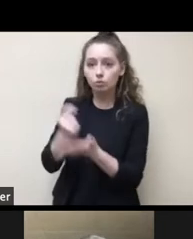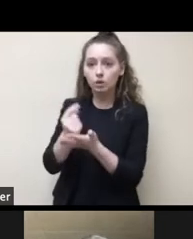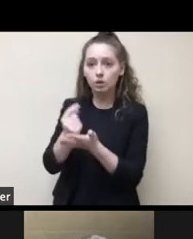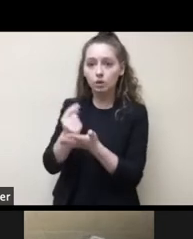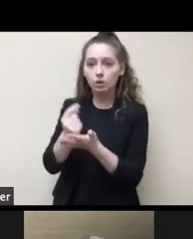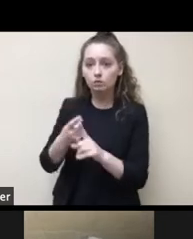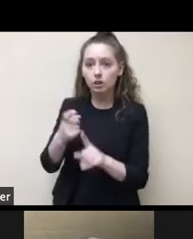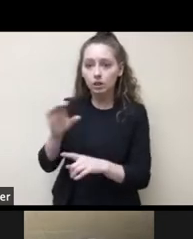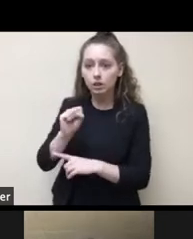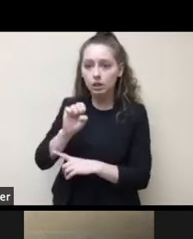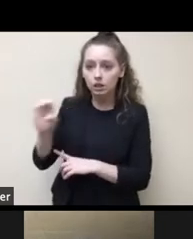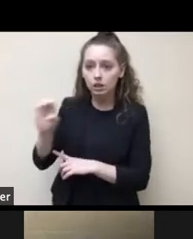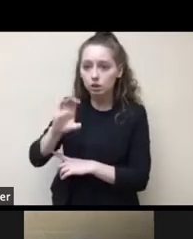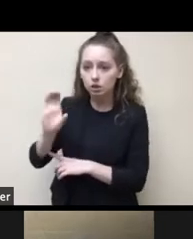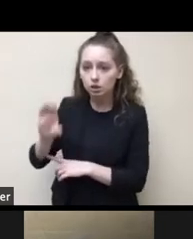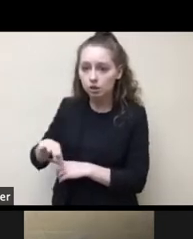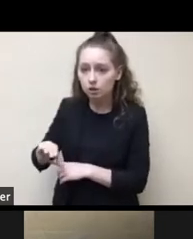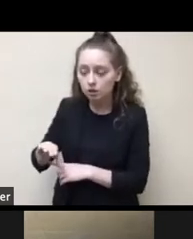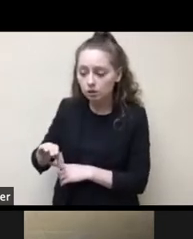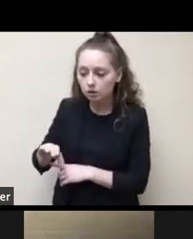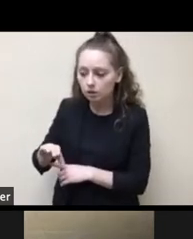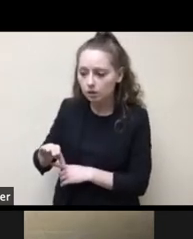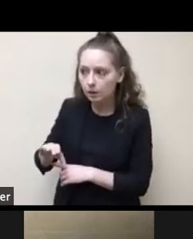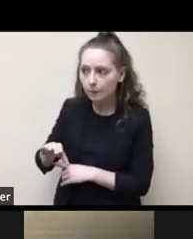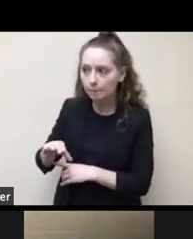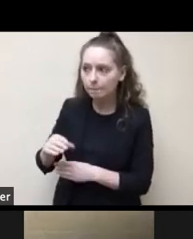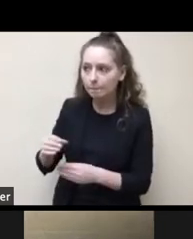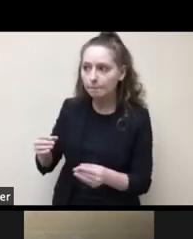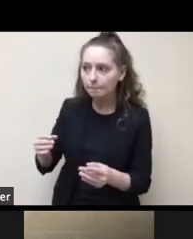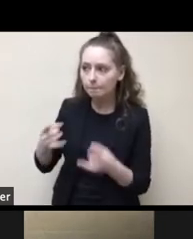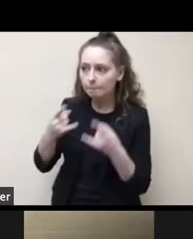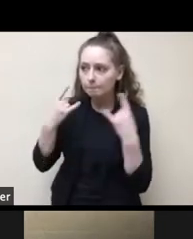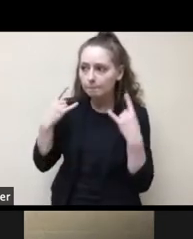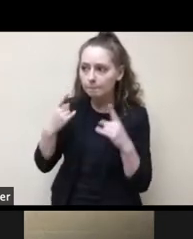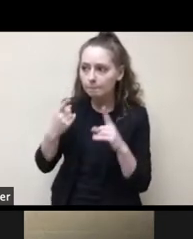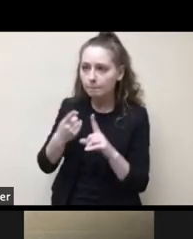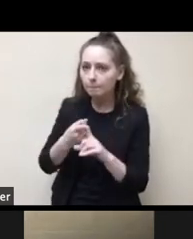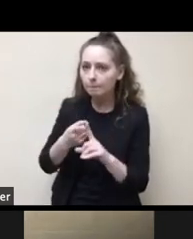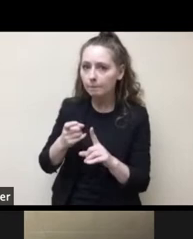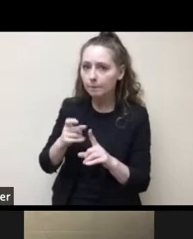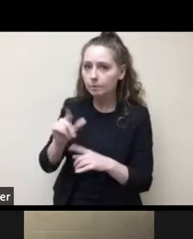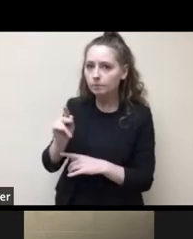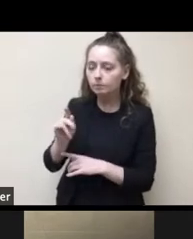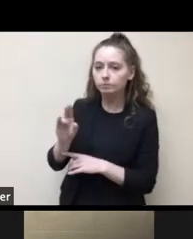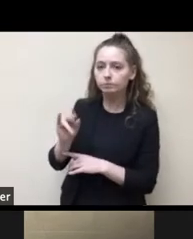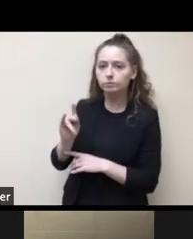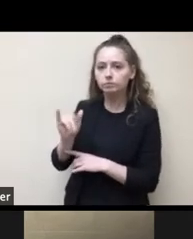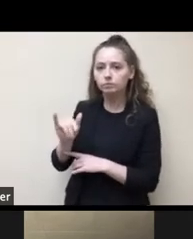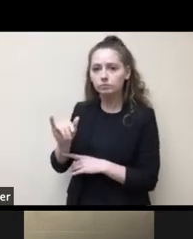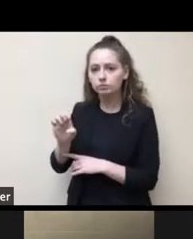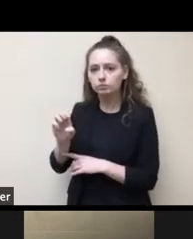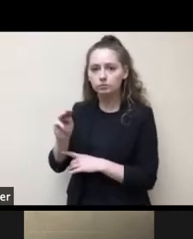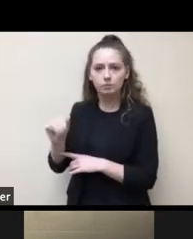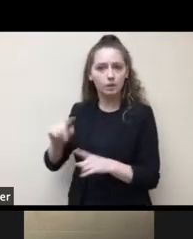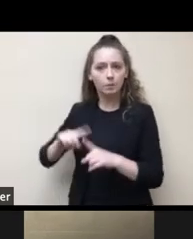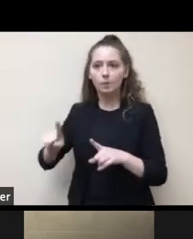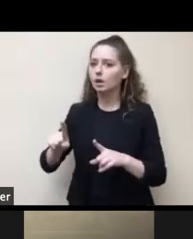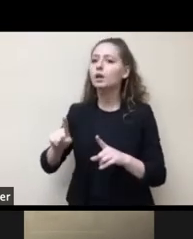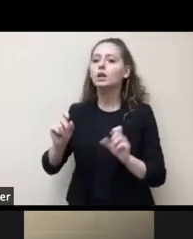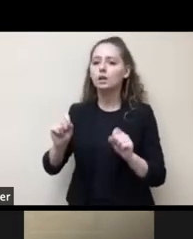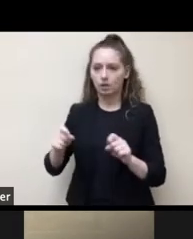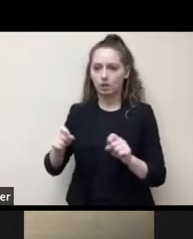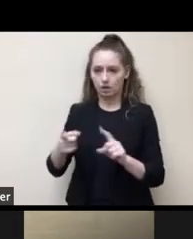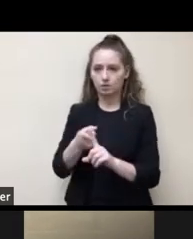places. We got a small little batch of masks from Lake County EMA just a few days ago. Nice. But it can come through us, or